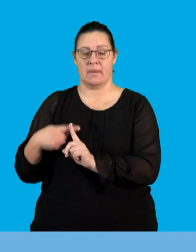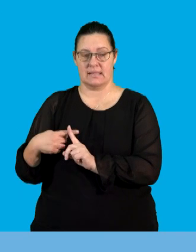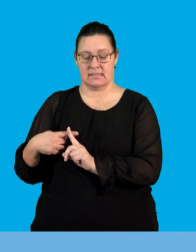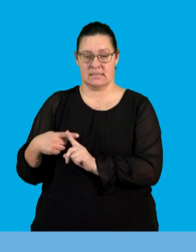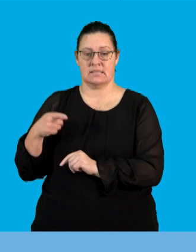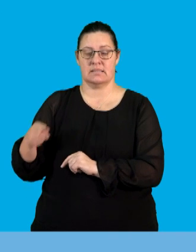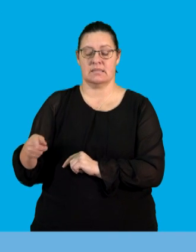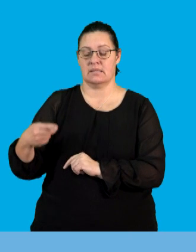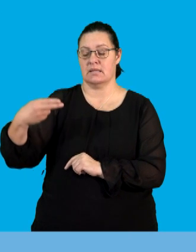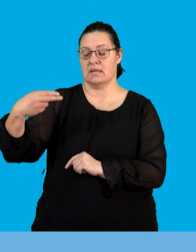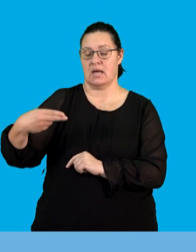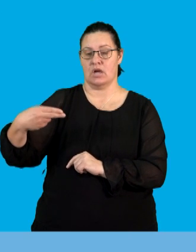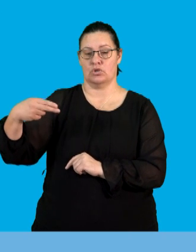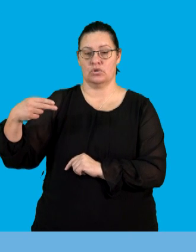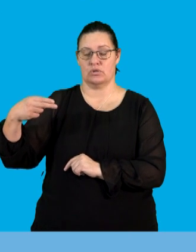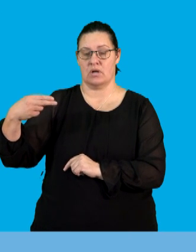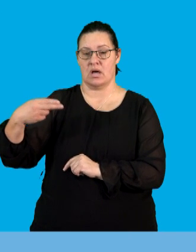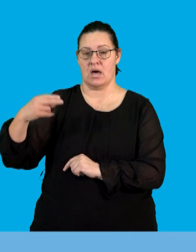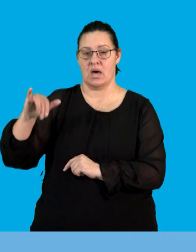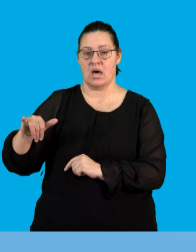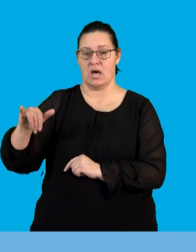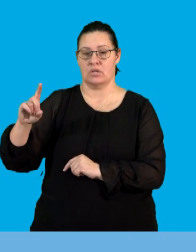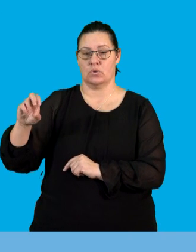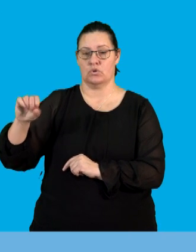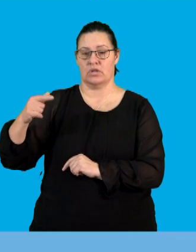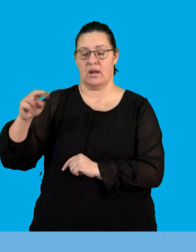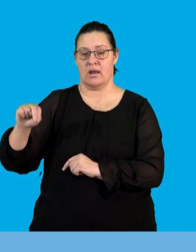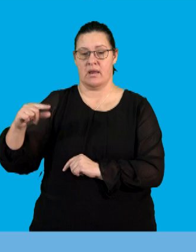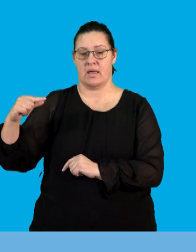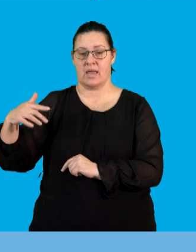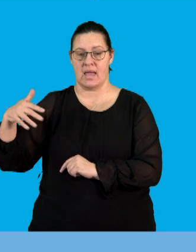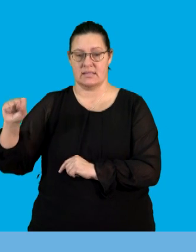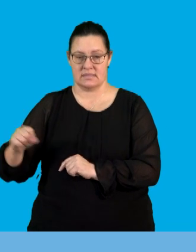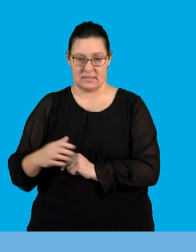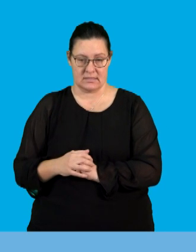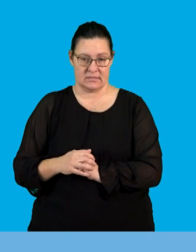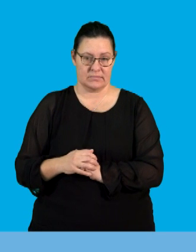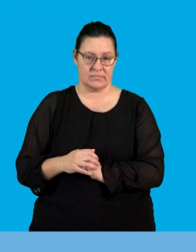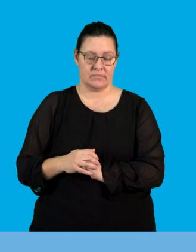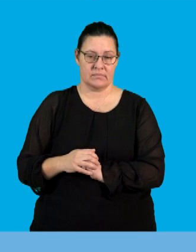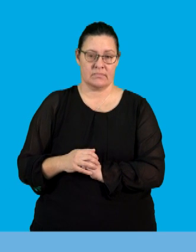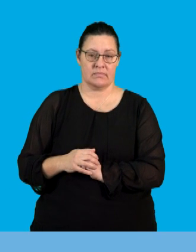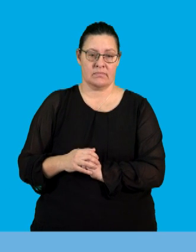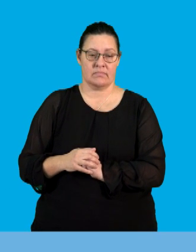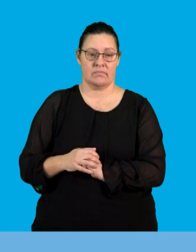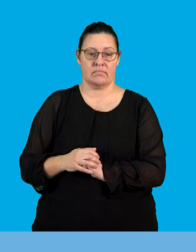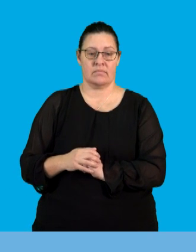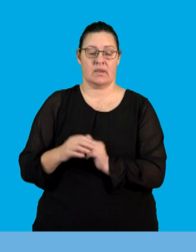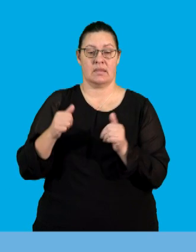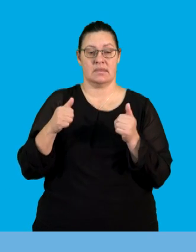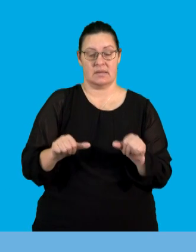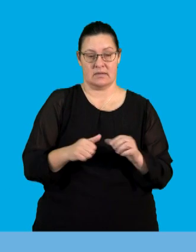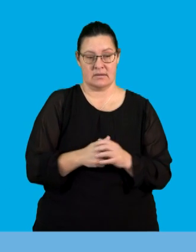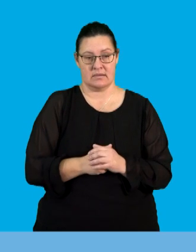plus obviously the hydrogen gas there that is going to be there as one of the products. So it's going to be hydrogen gas.